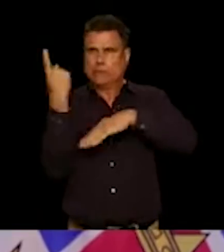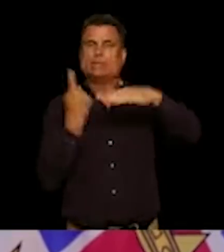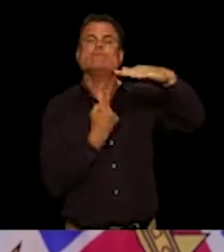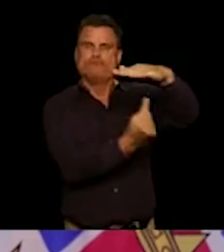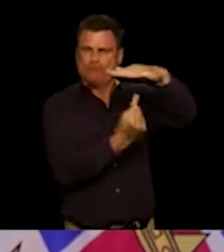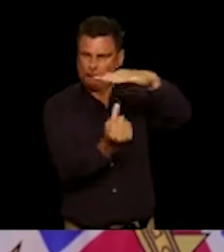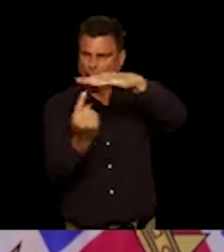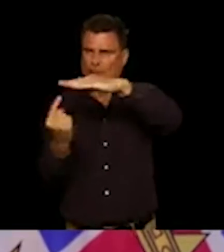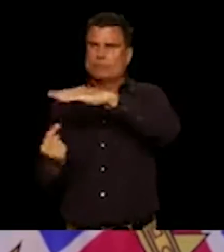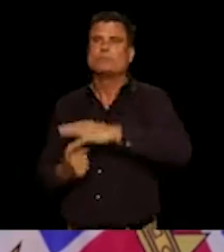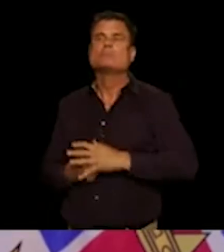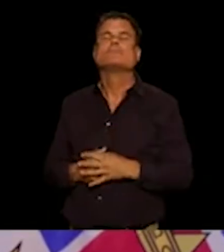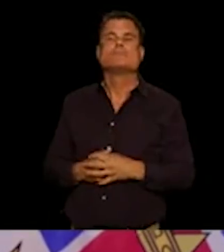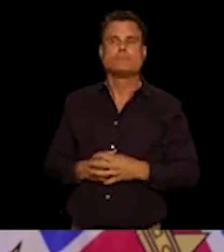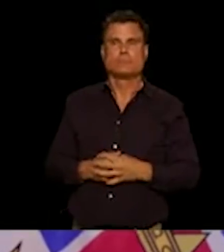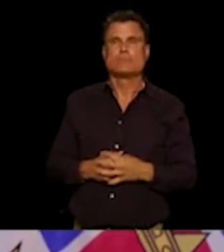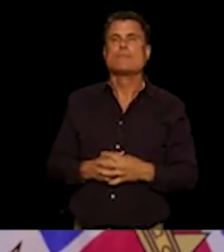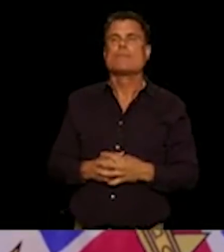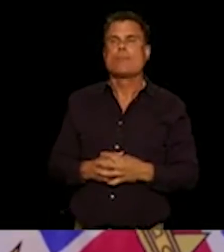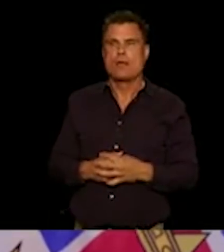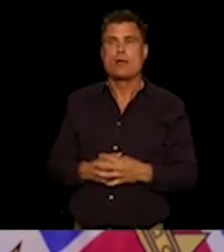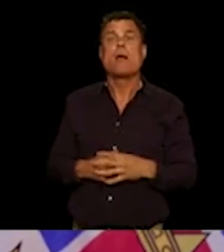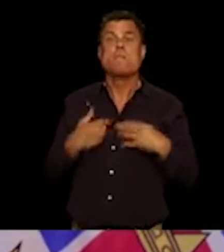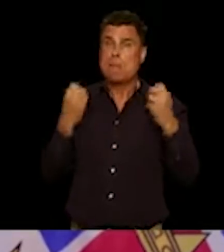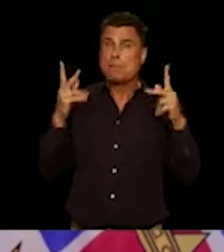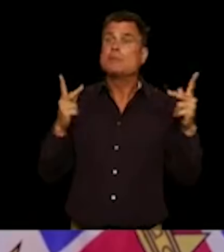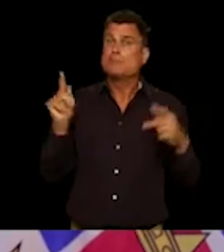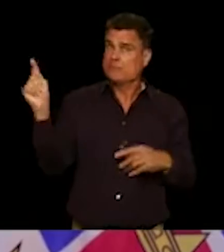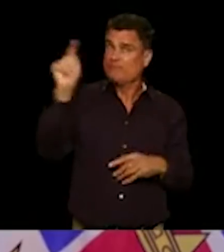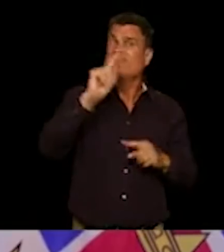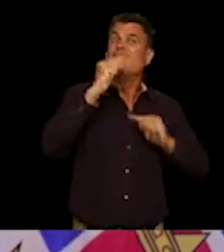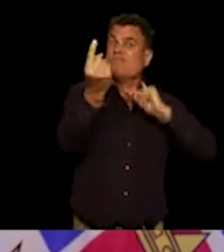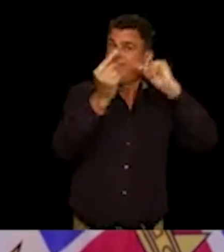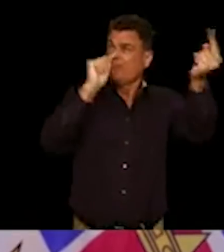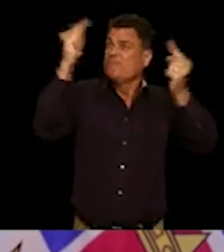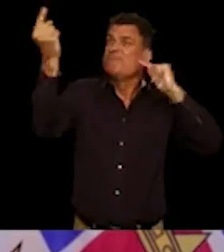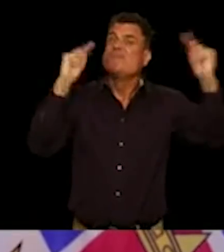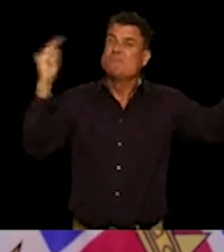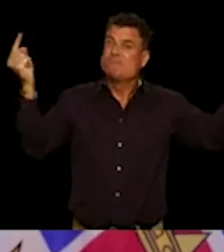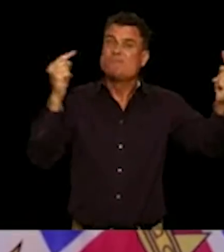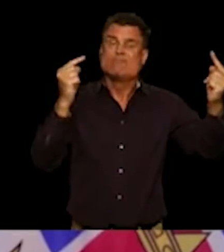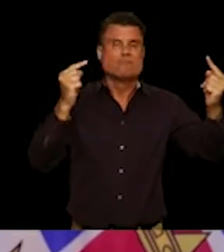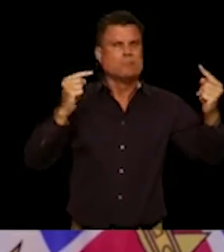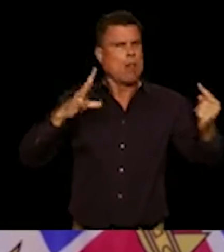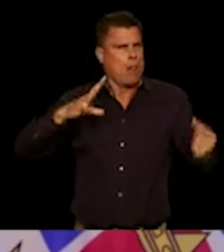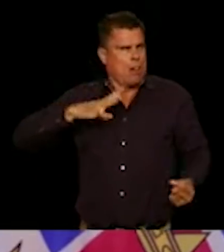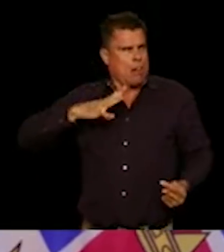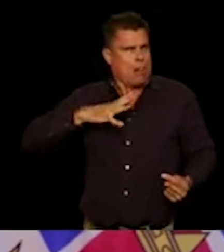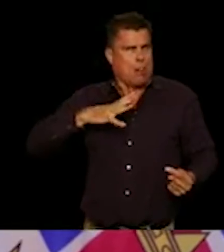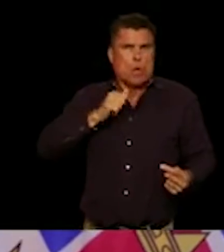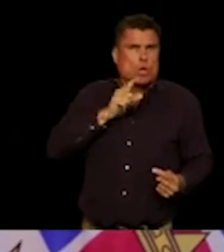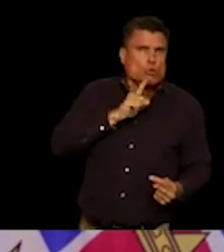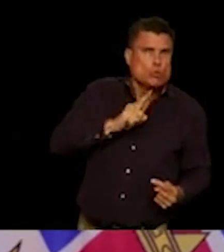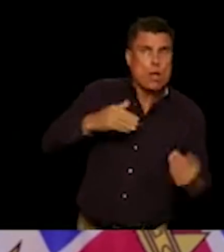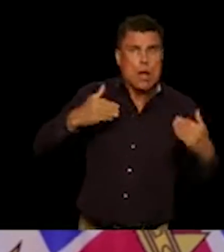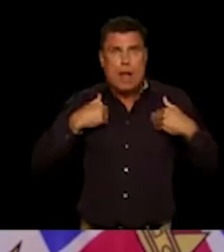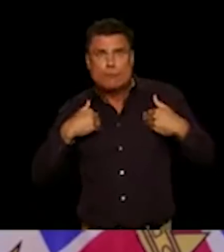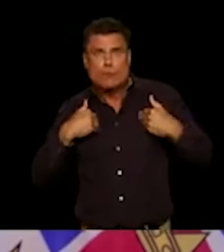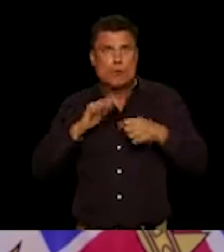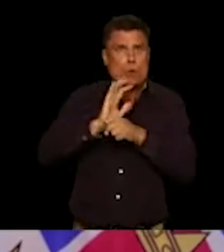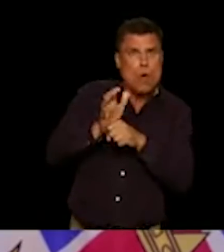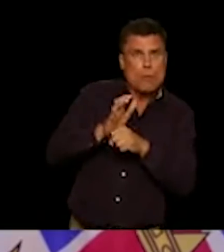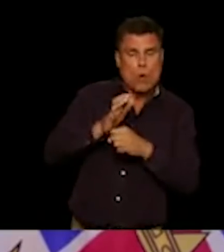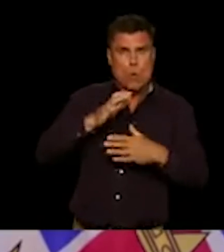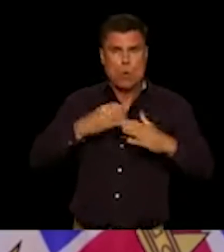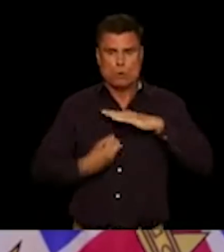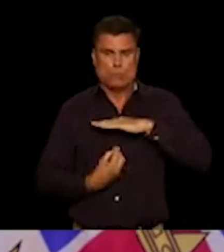Premier has indicated, it's taken a lot of work. And many of the people who are doing this on a day-to-day basis across public health do